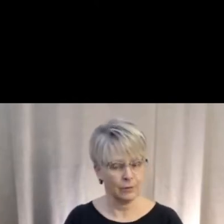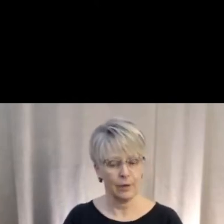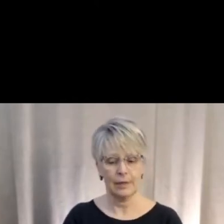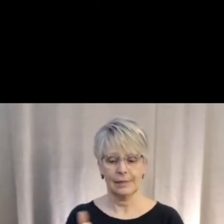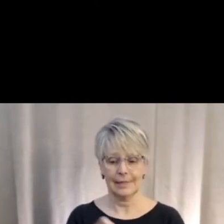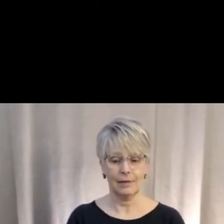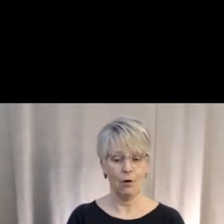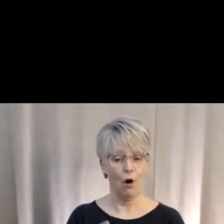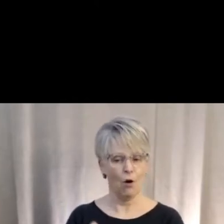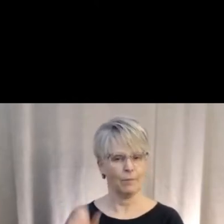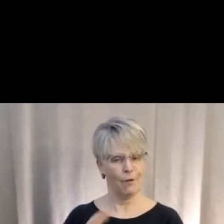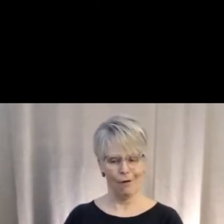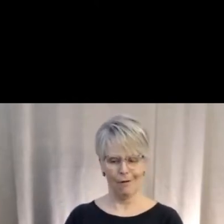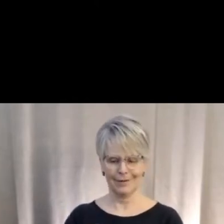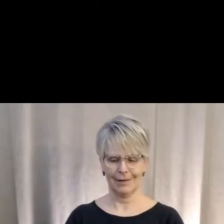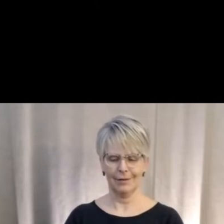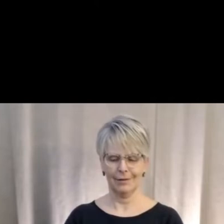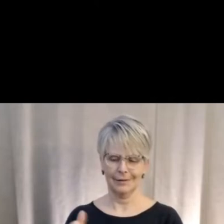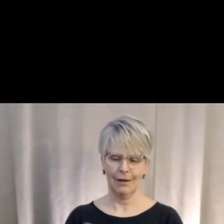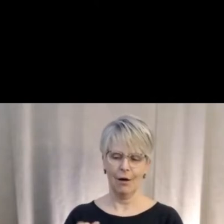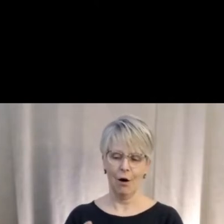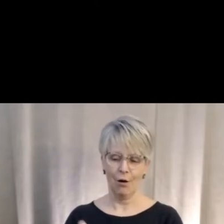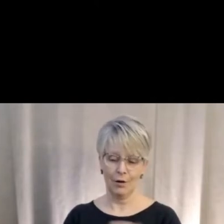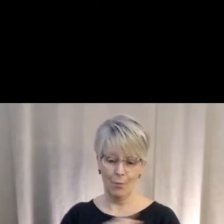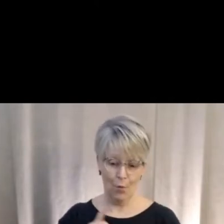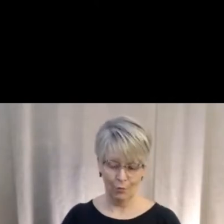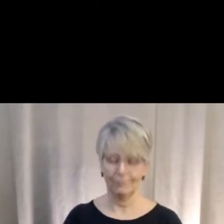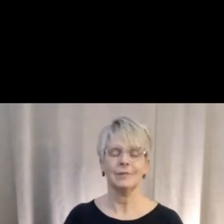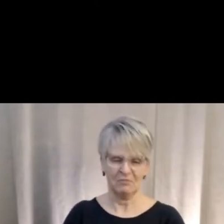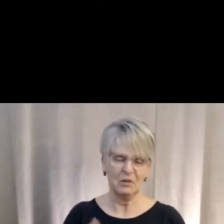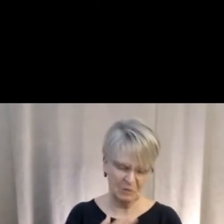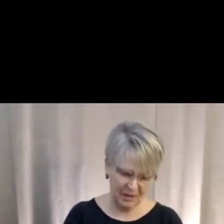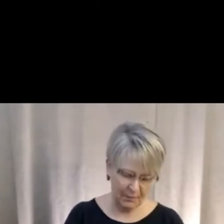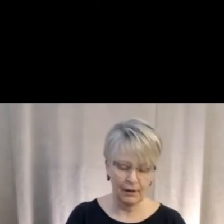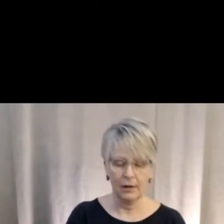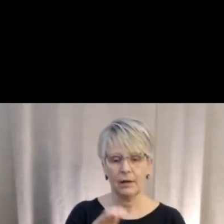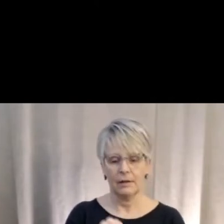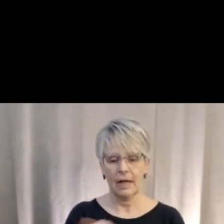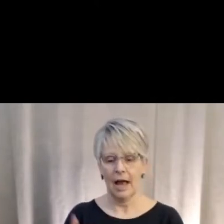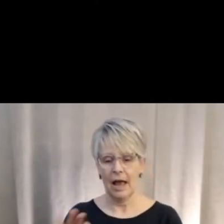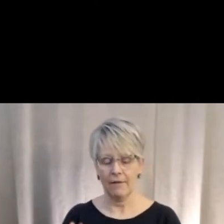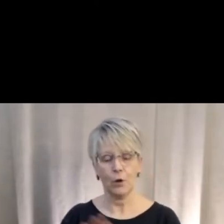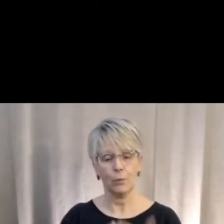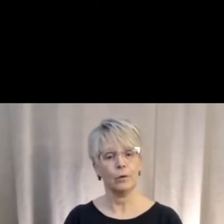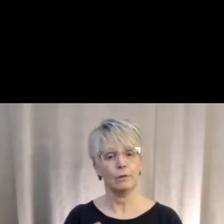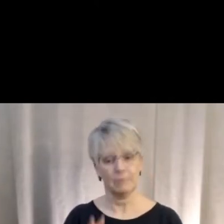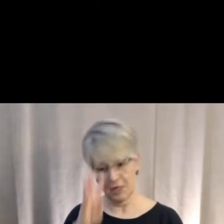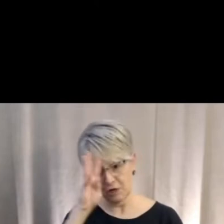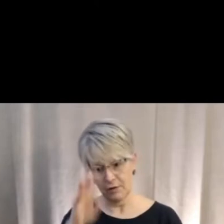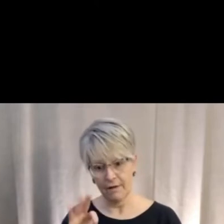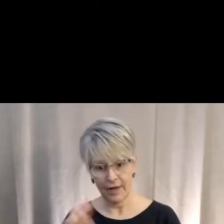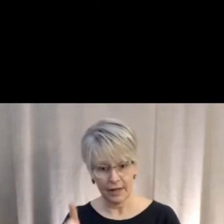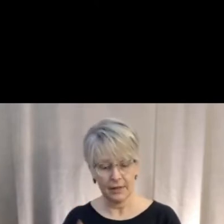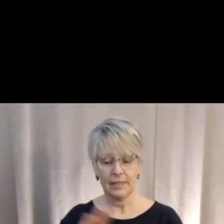the new name for the Saskatchewan Arts Board, CIF, or Community Initiatives Fund, City of Regina, Farm Credit